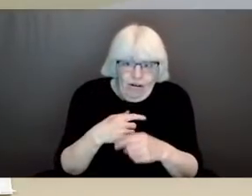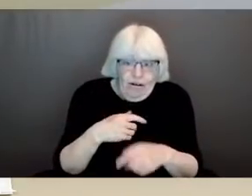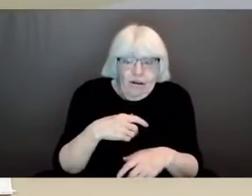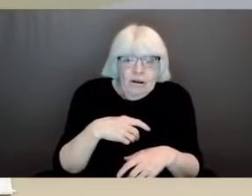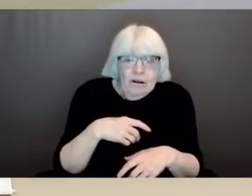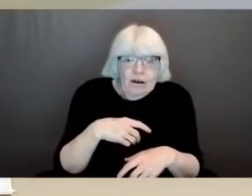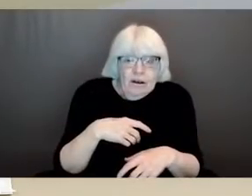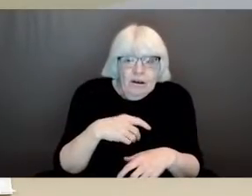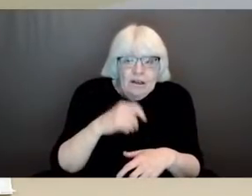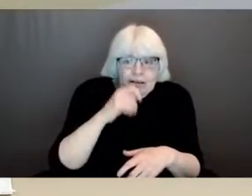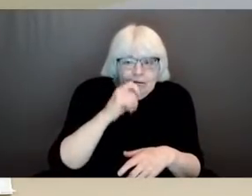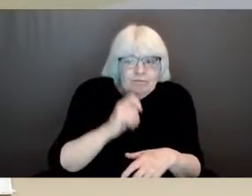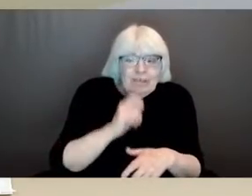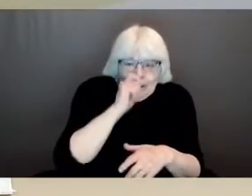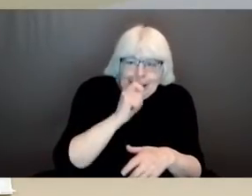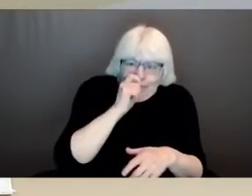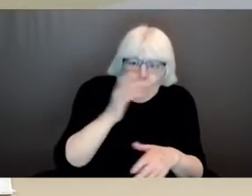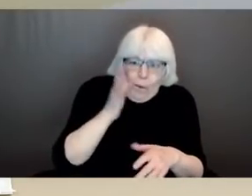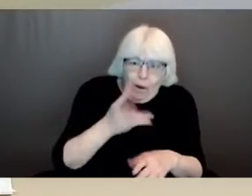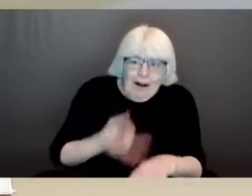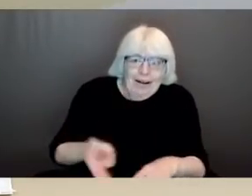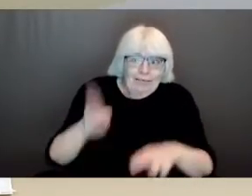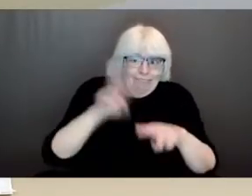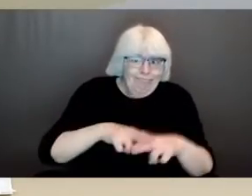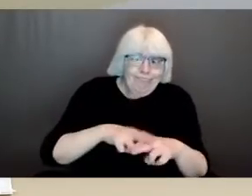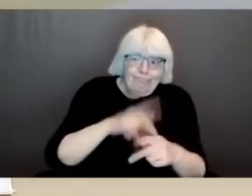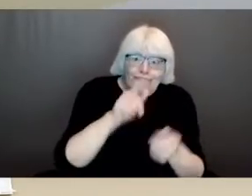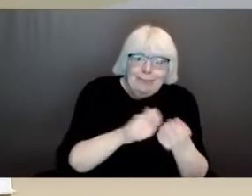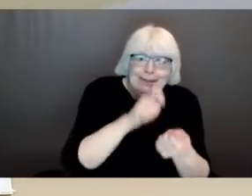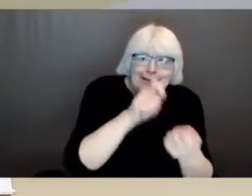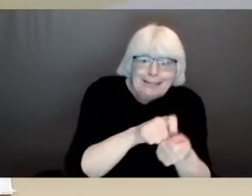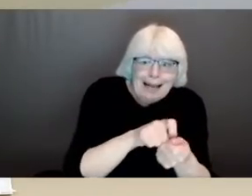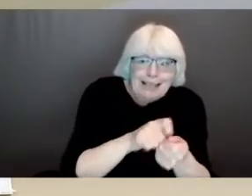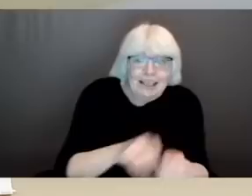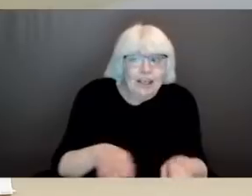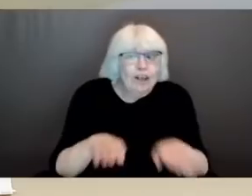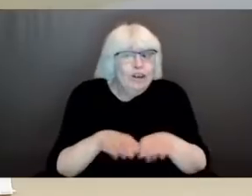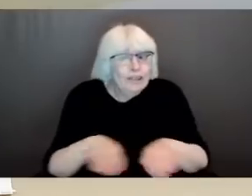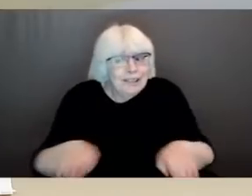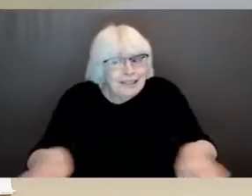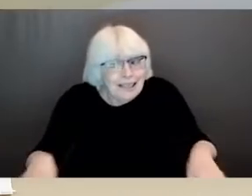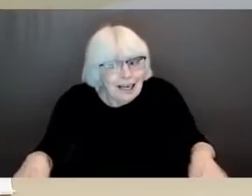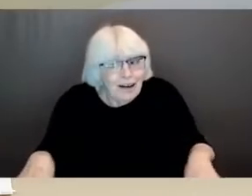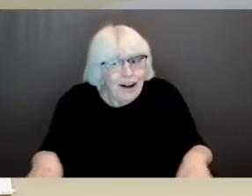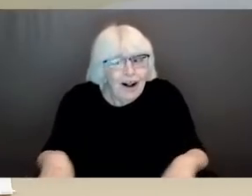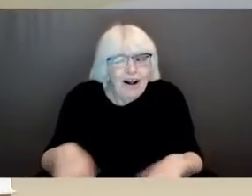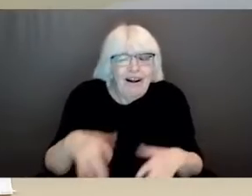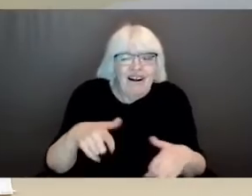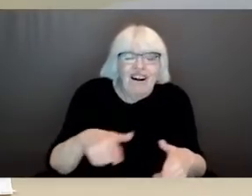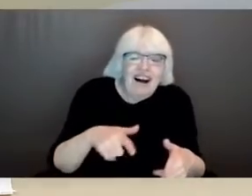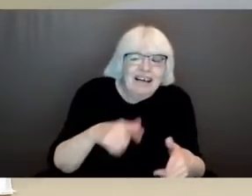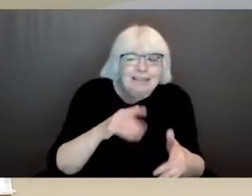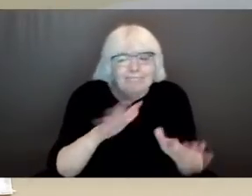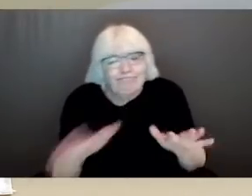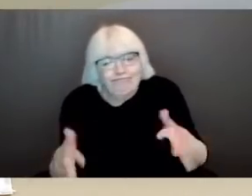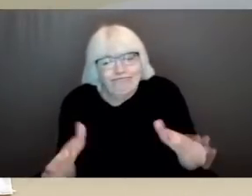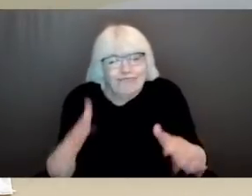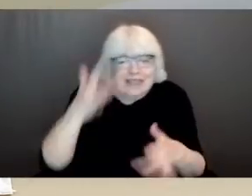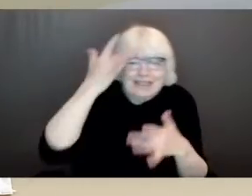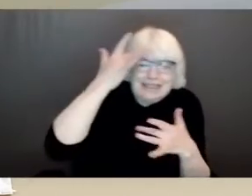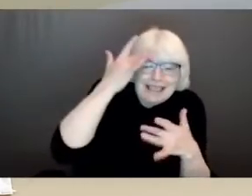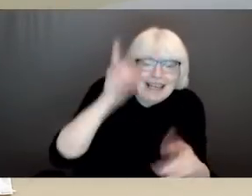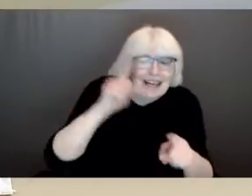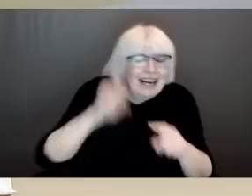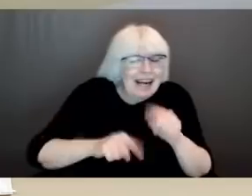screening unvaccinated children who have a single and mild symptom of COVID-19 and who are not able to visit a testing clinic.